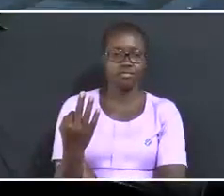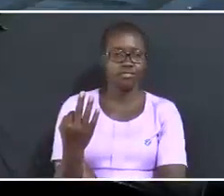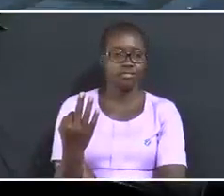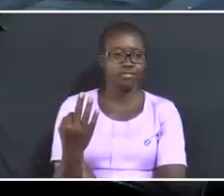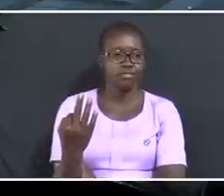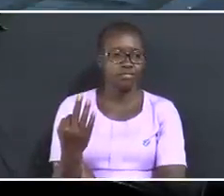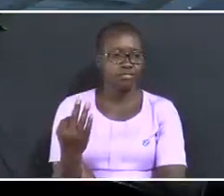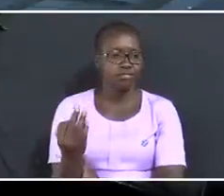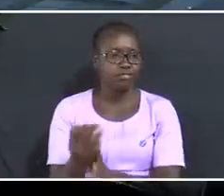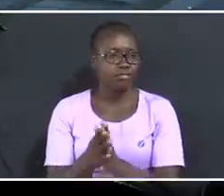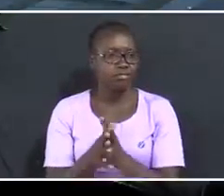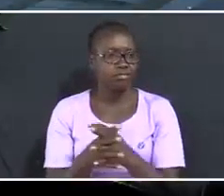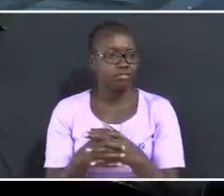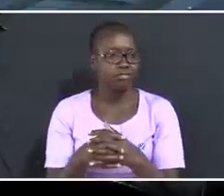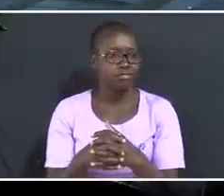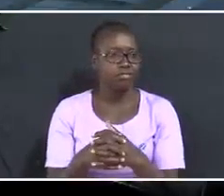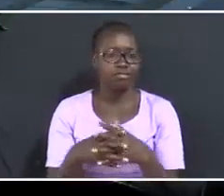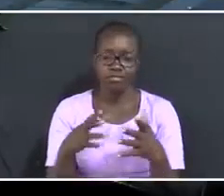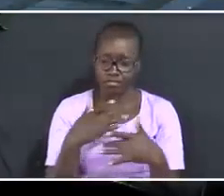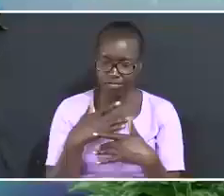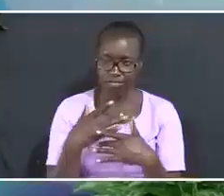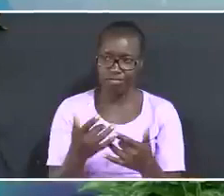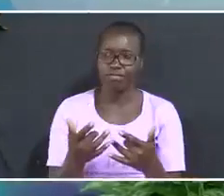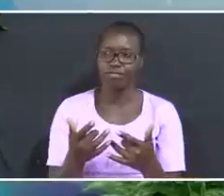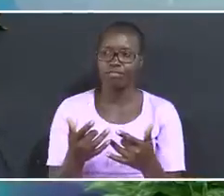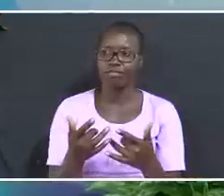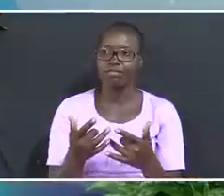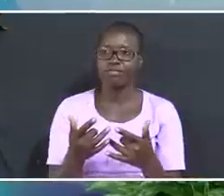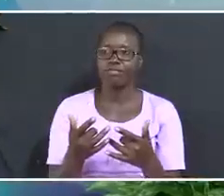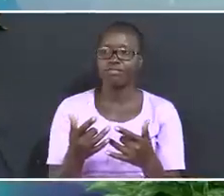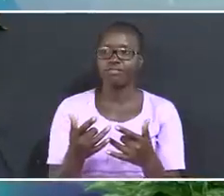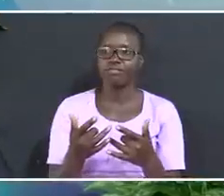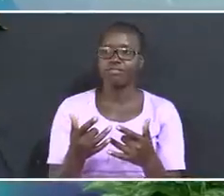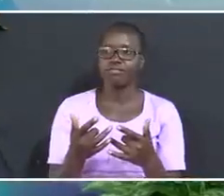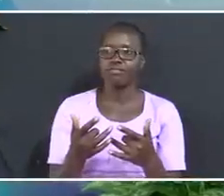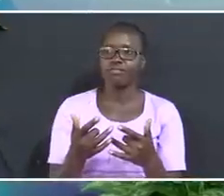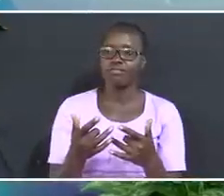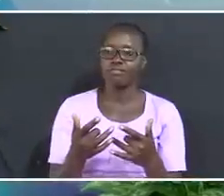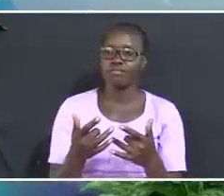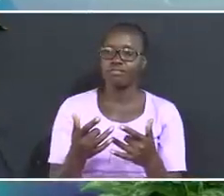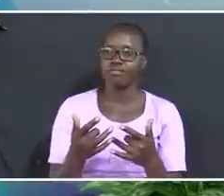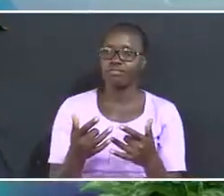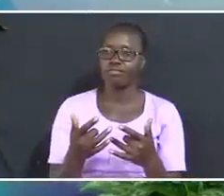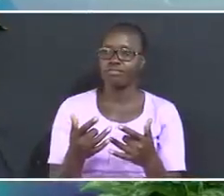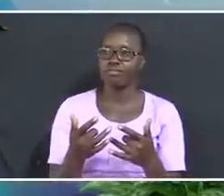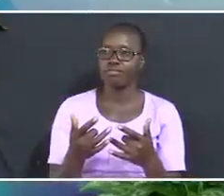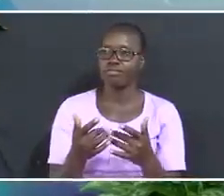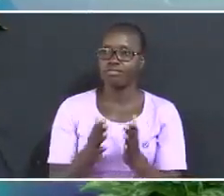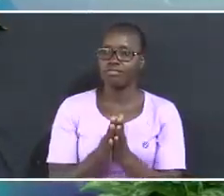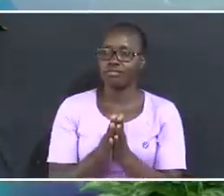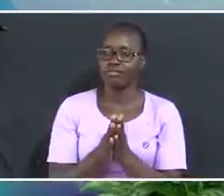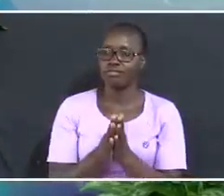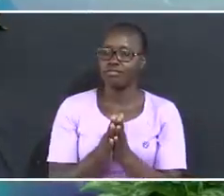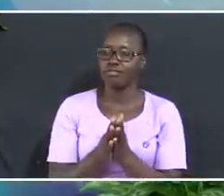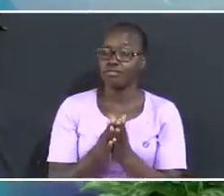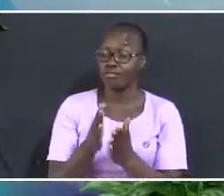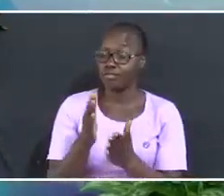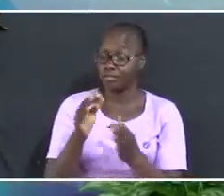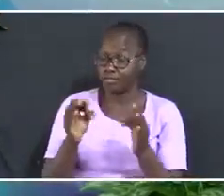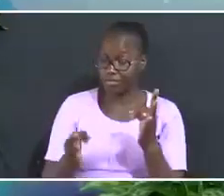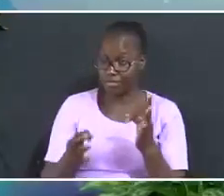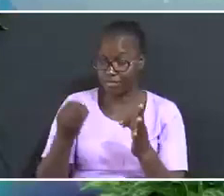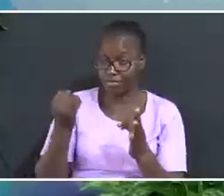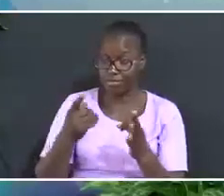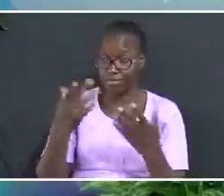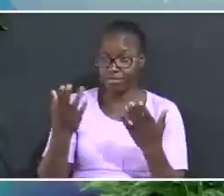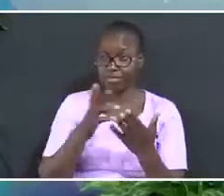there a very interesting caution in that case. If you have understood how